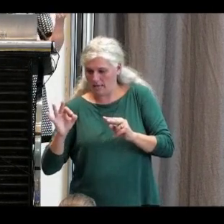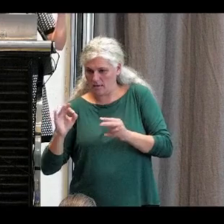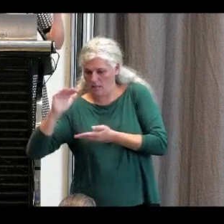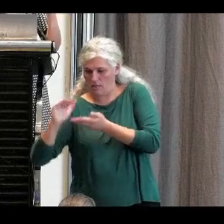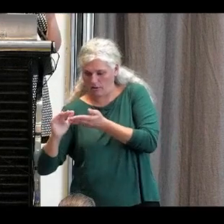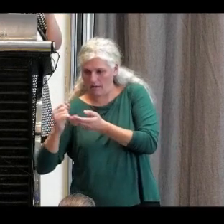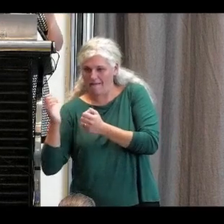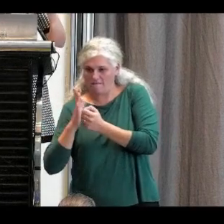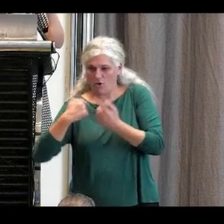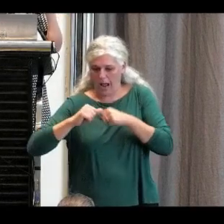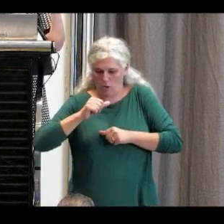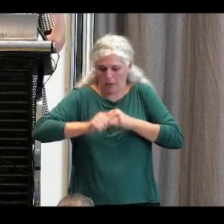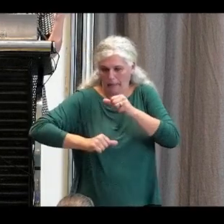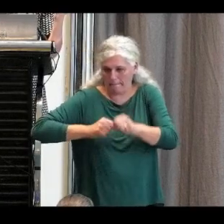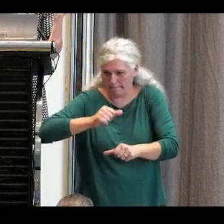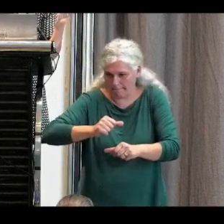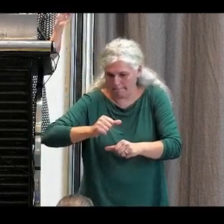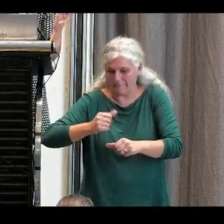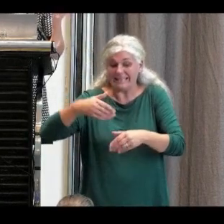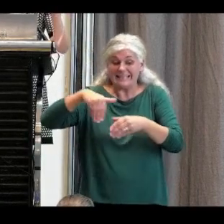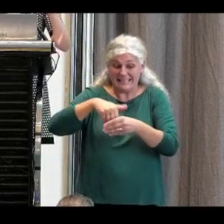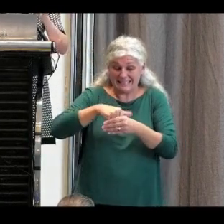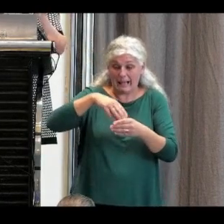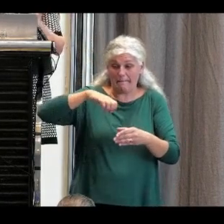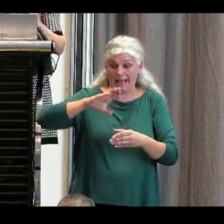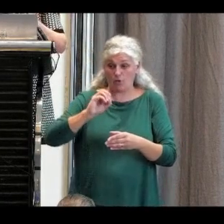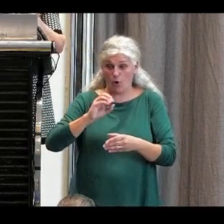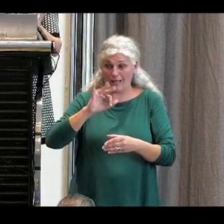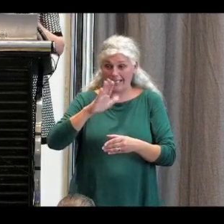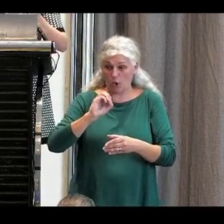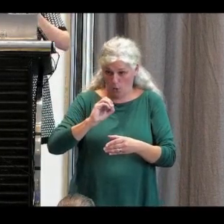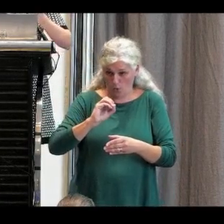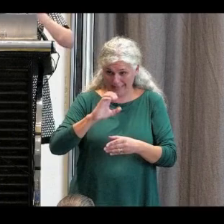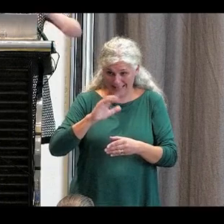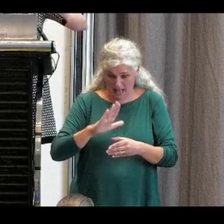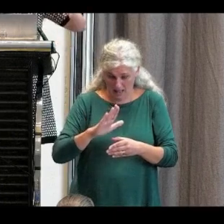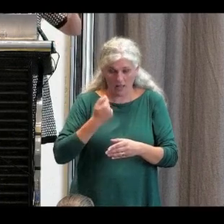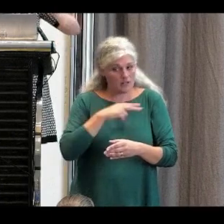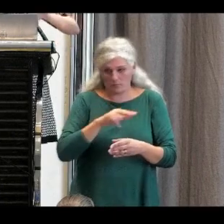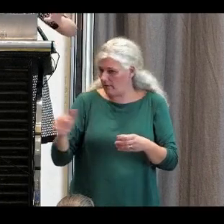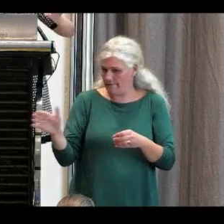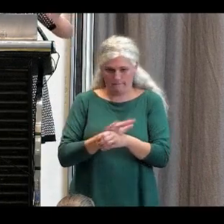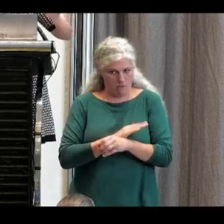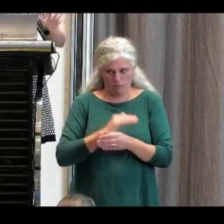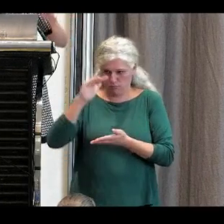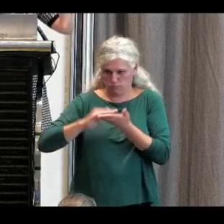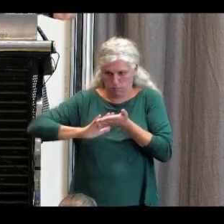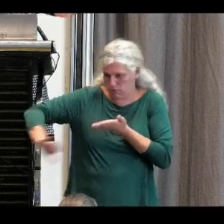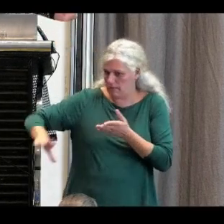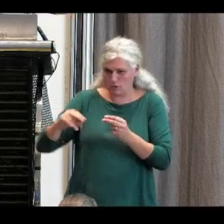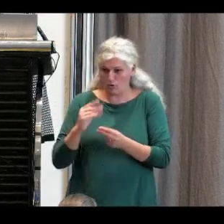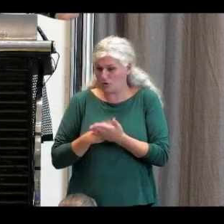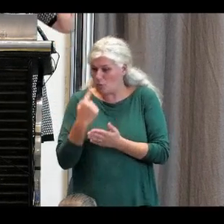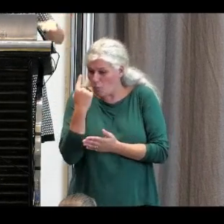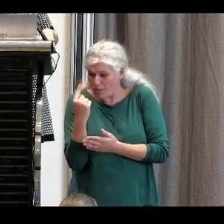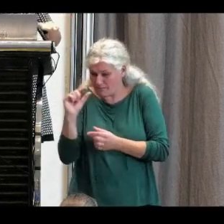rhythm inside of the microglial cells. And this is not even a full reduction of BMAL1, it's